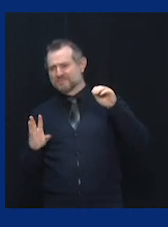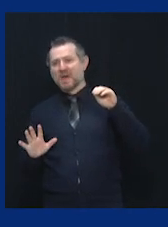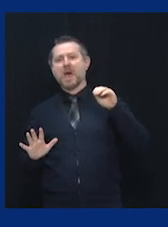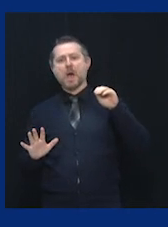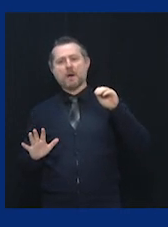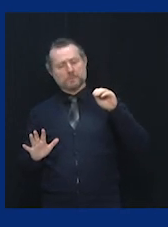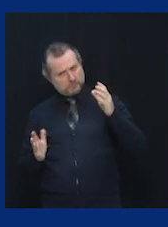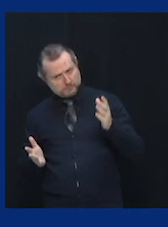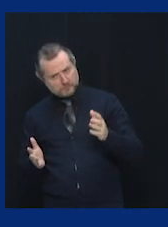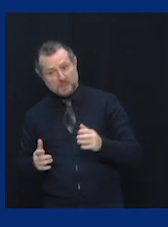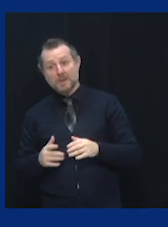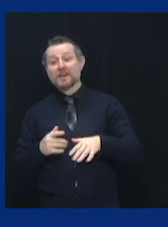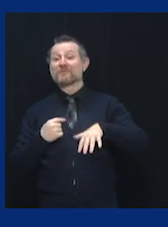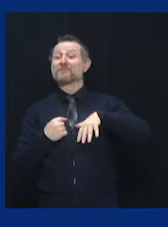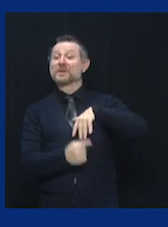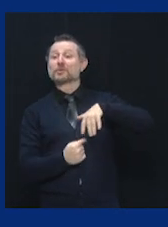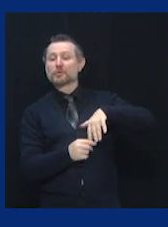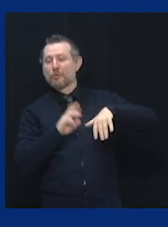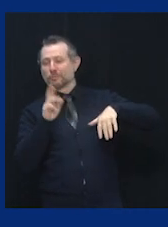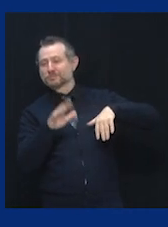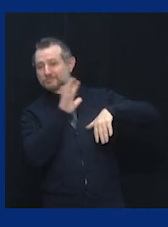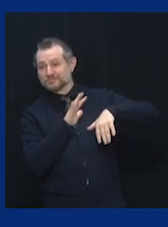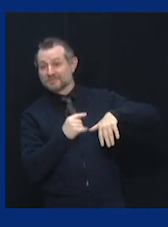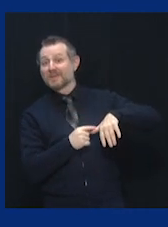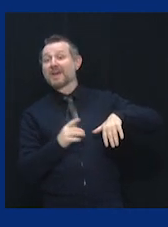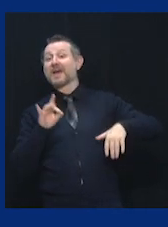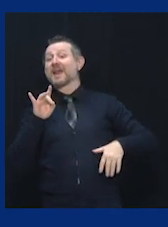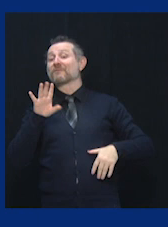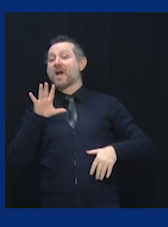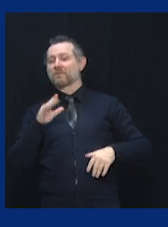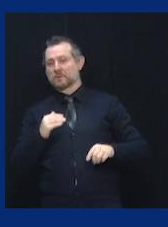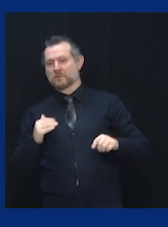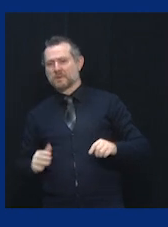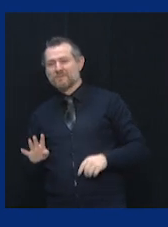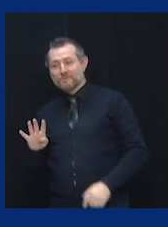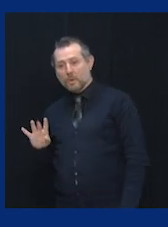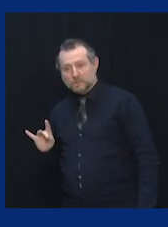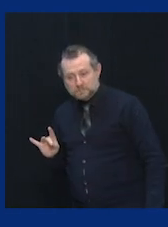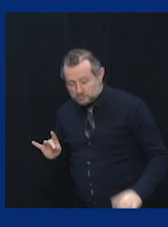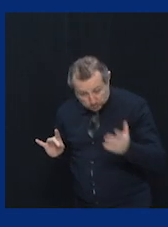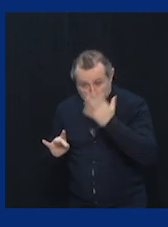Finger Lakes, it's 85 to 48, right?